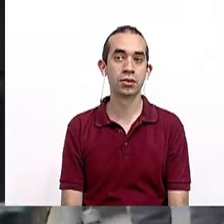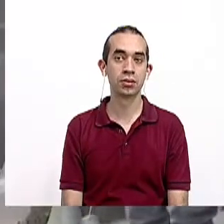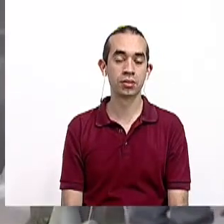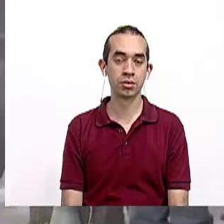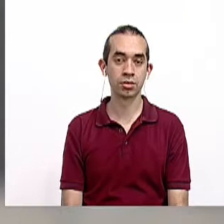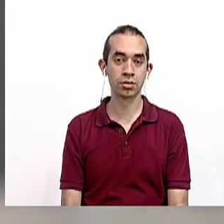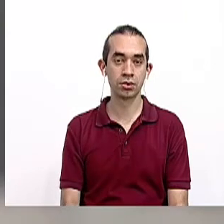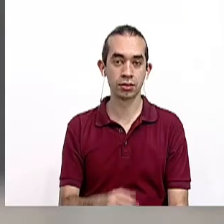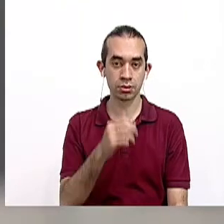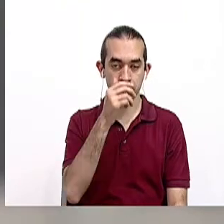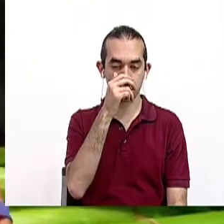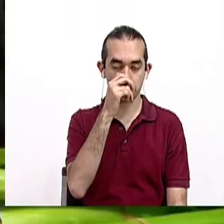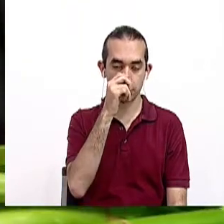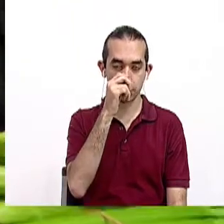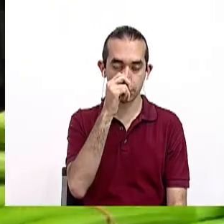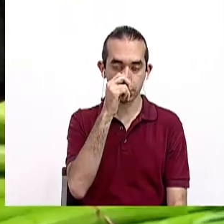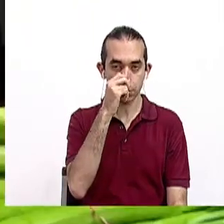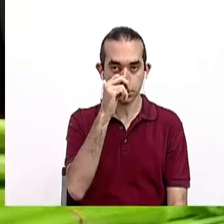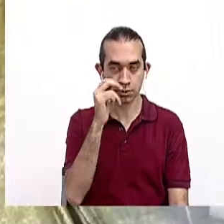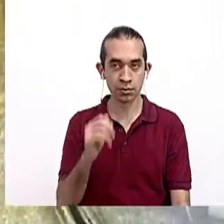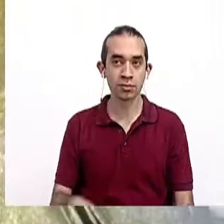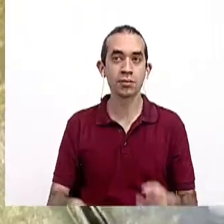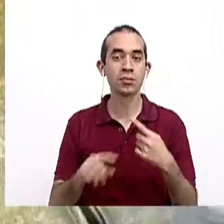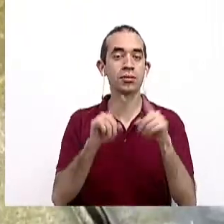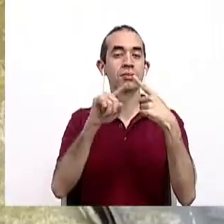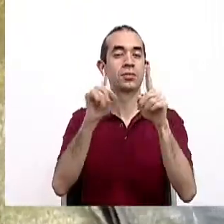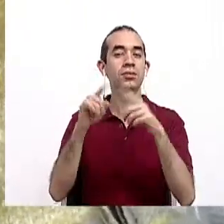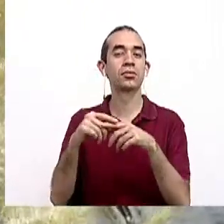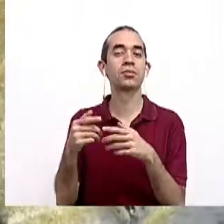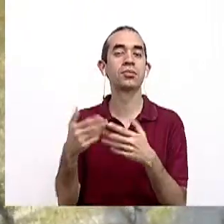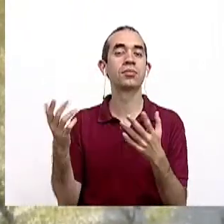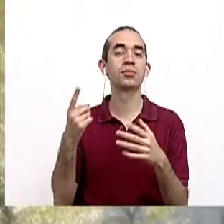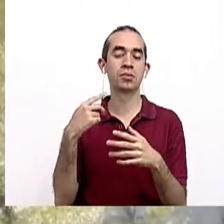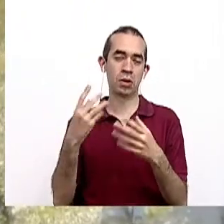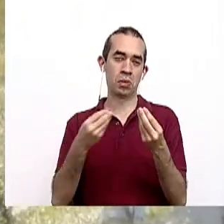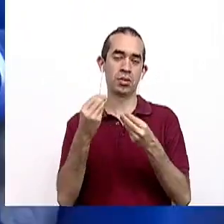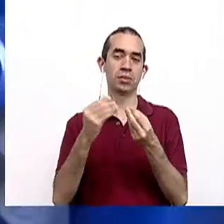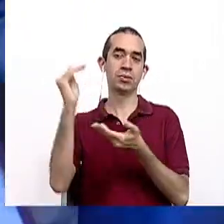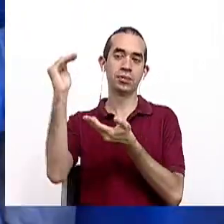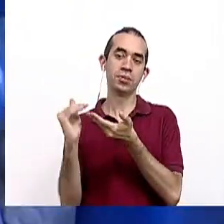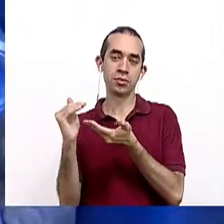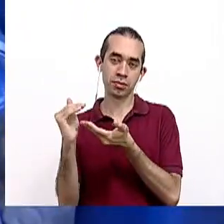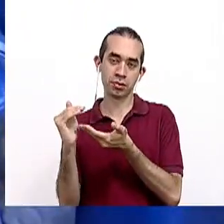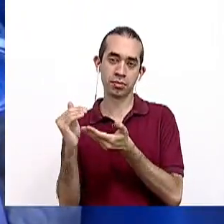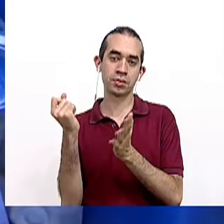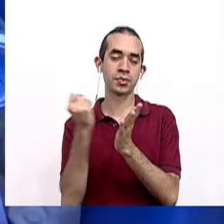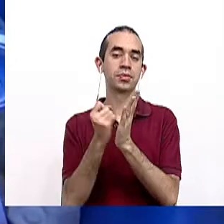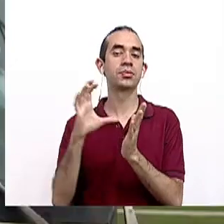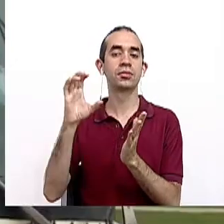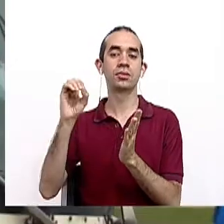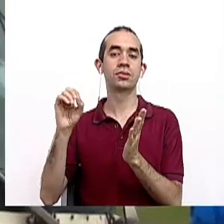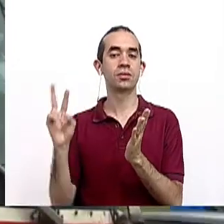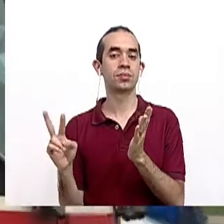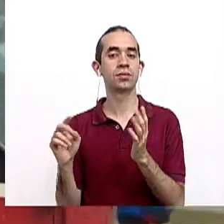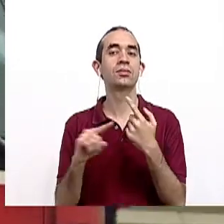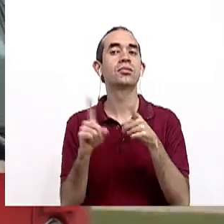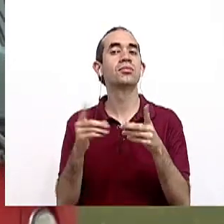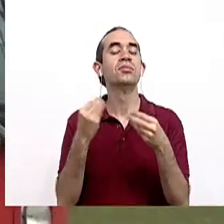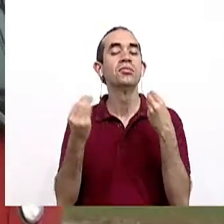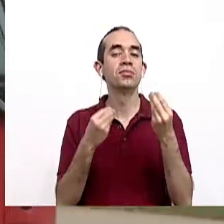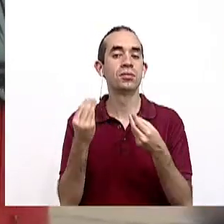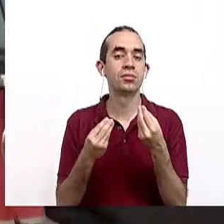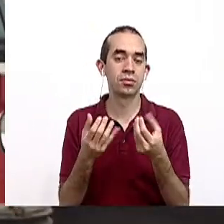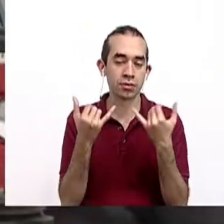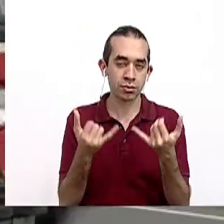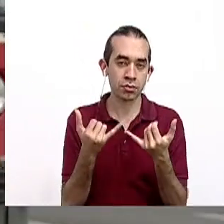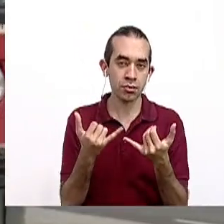I bet you've questioned how much of a difference these things really make when it comes to reducing your carbon footprint. But what can you do now